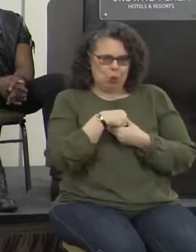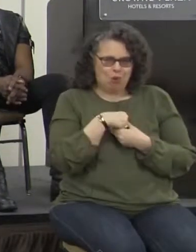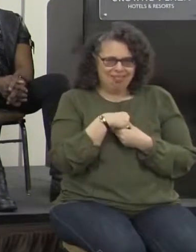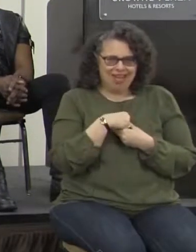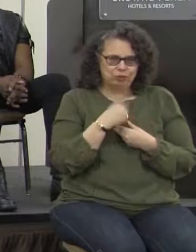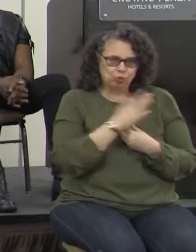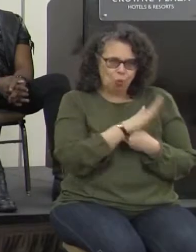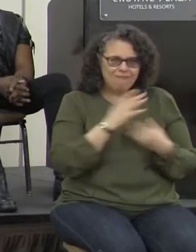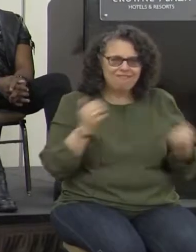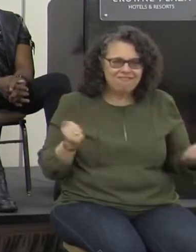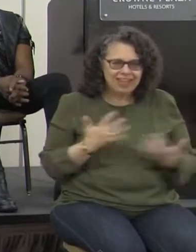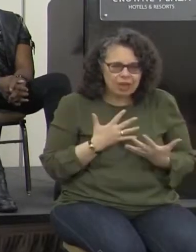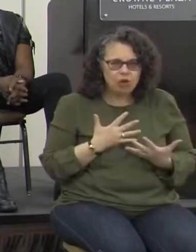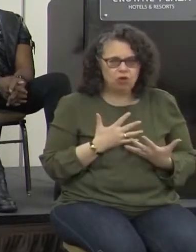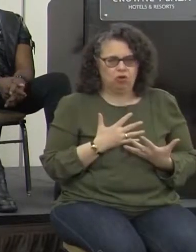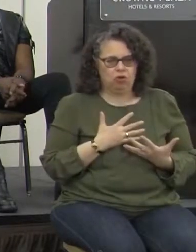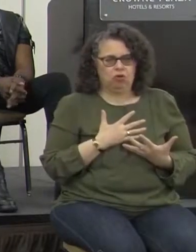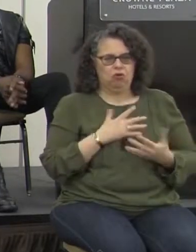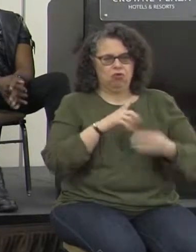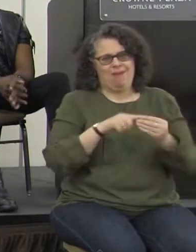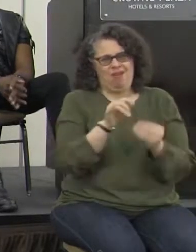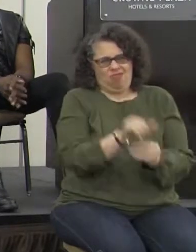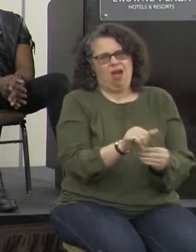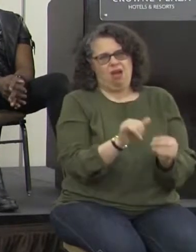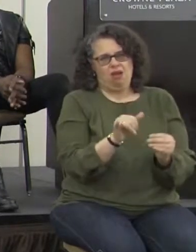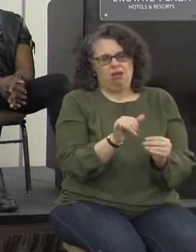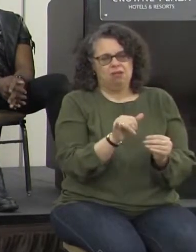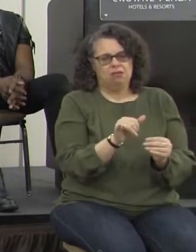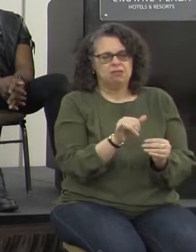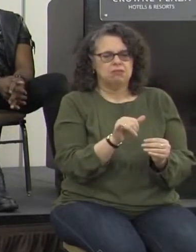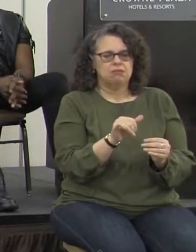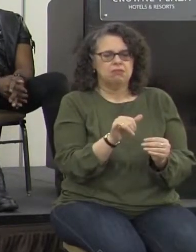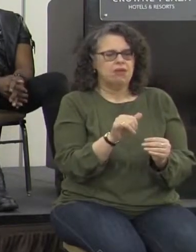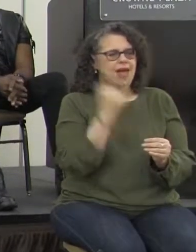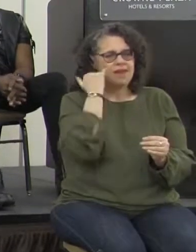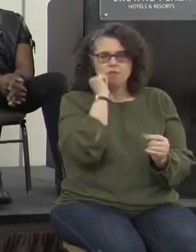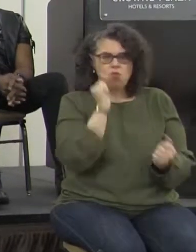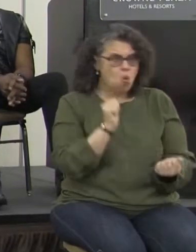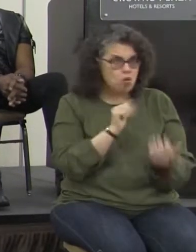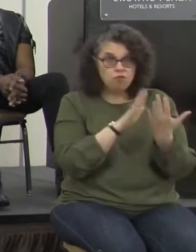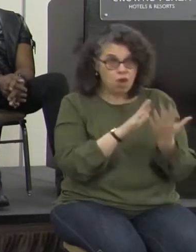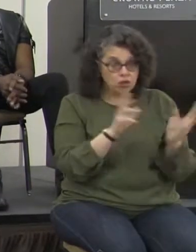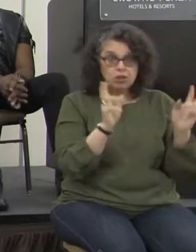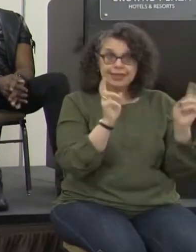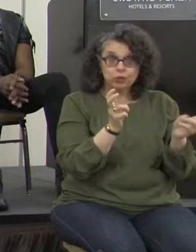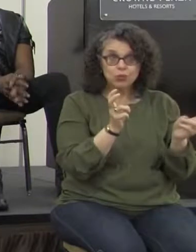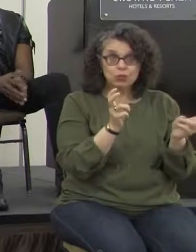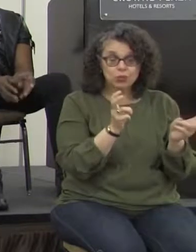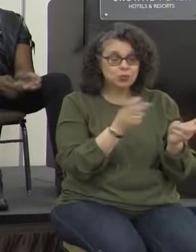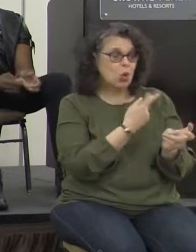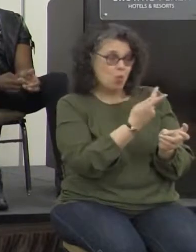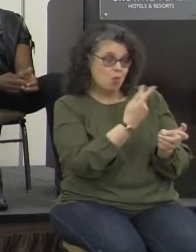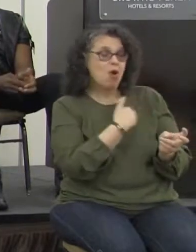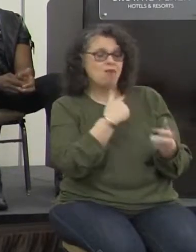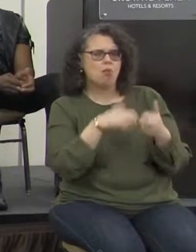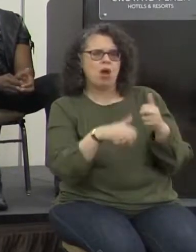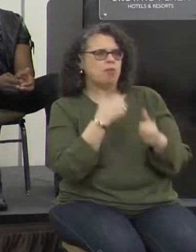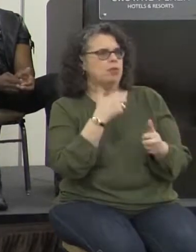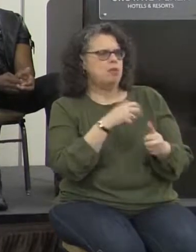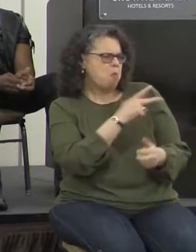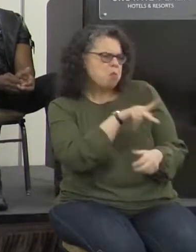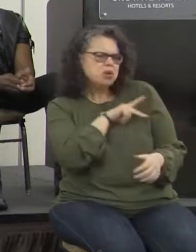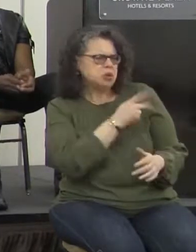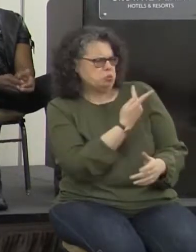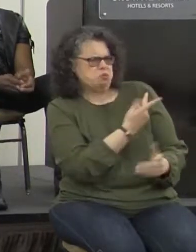fear about that, and as long as you don't confront that, then we will have a problem. And we didn't have a problem